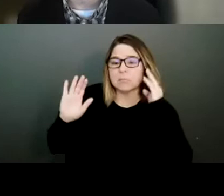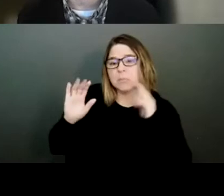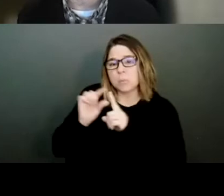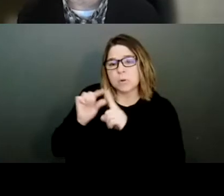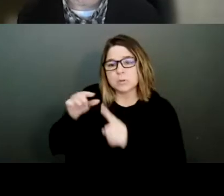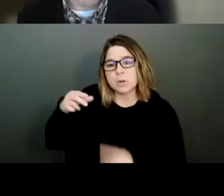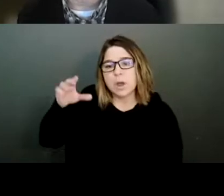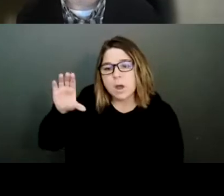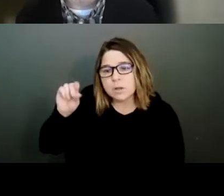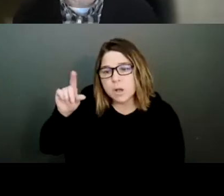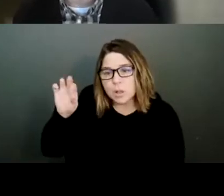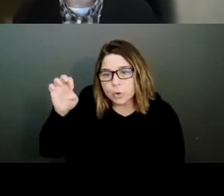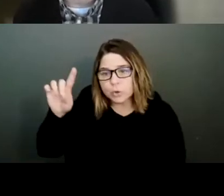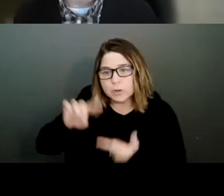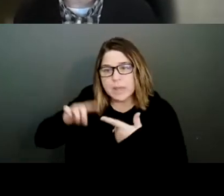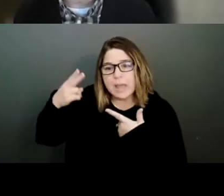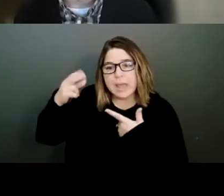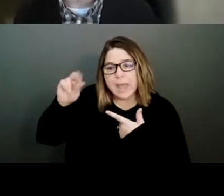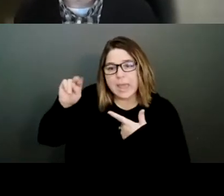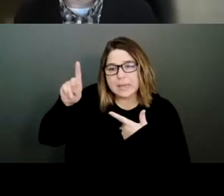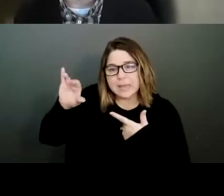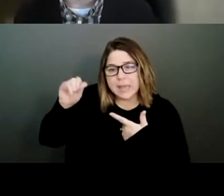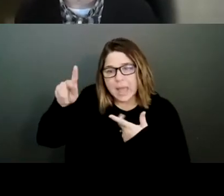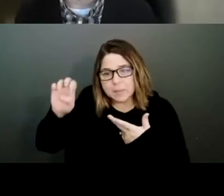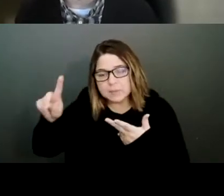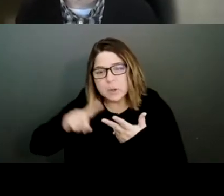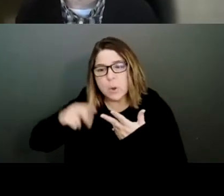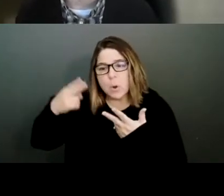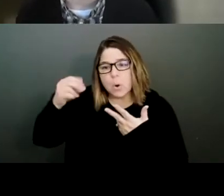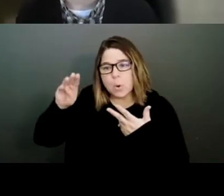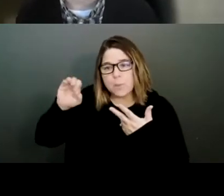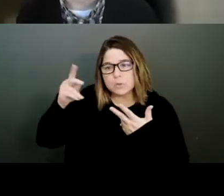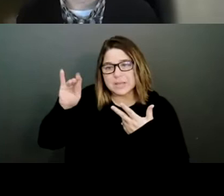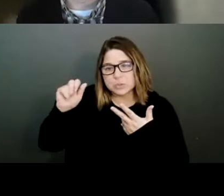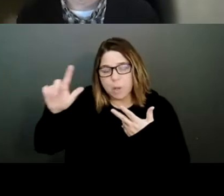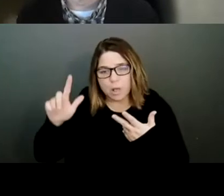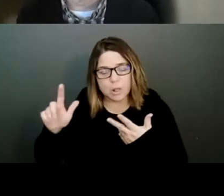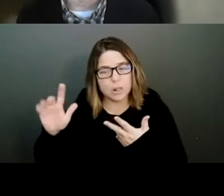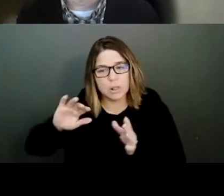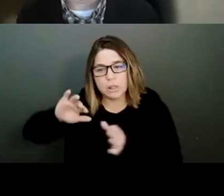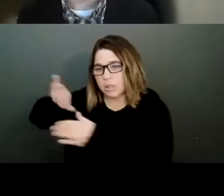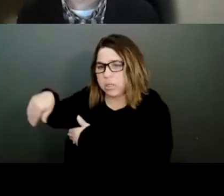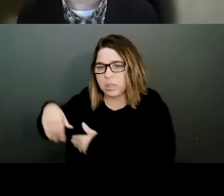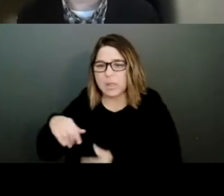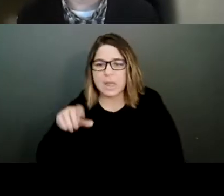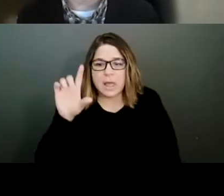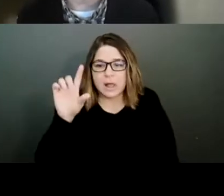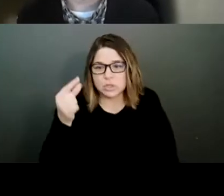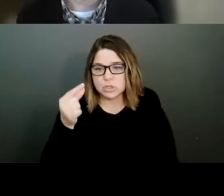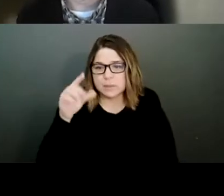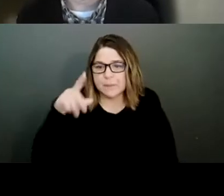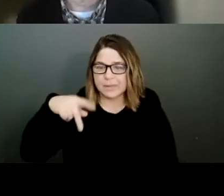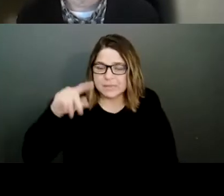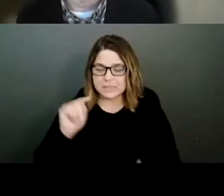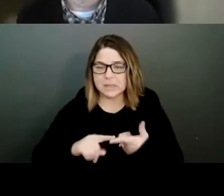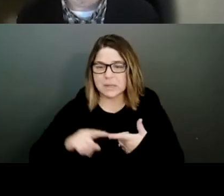colored, handicapped, have evolved to more person-centered and inclusive language, such as LGBT, BIPOC,